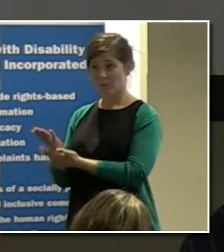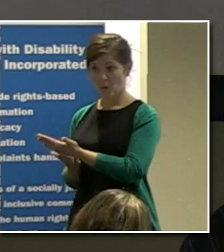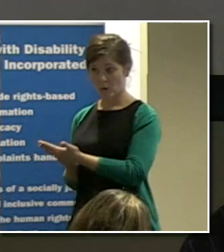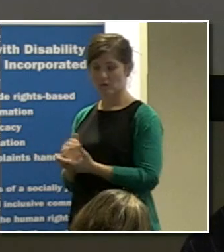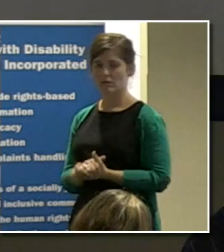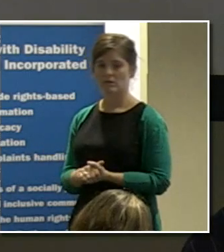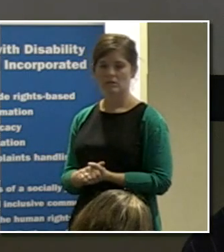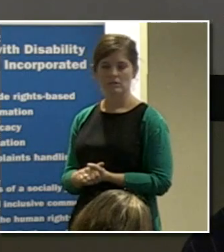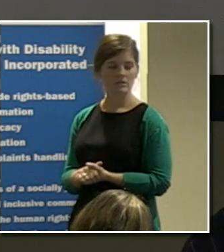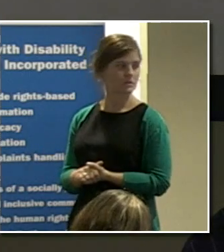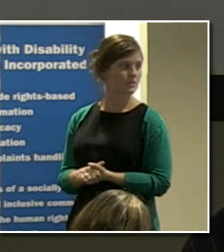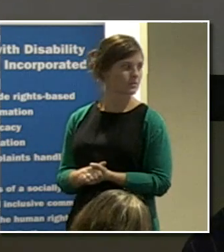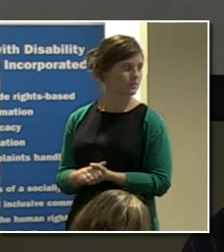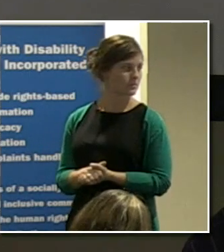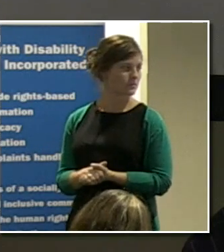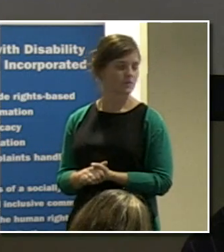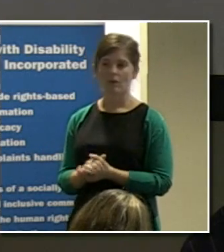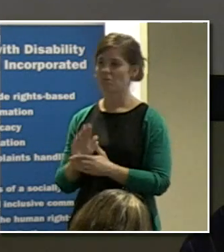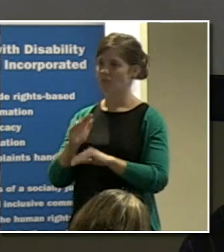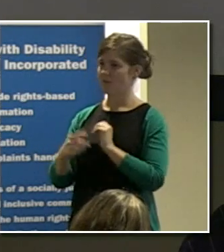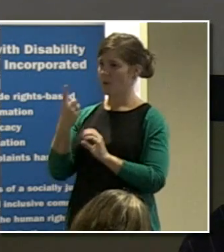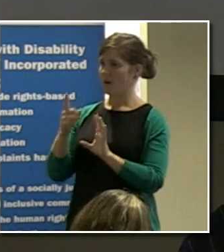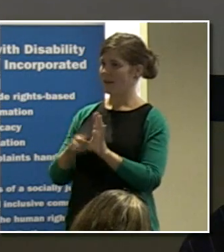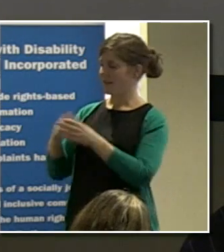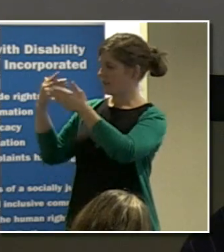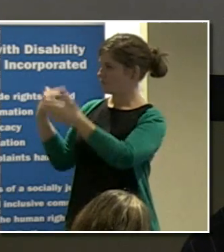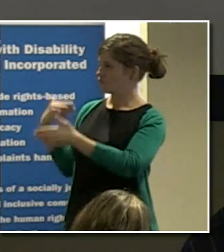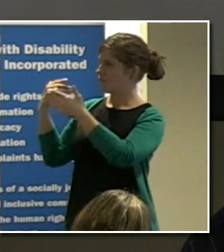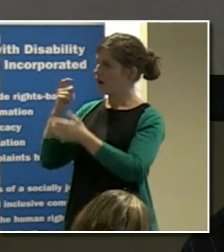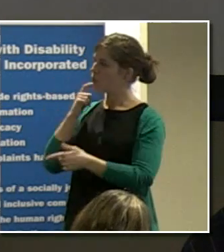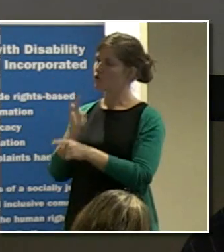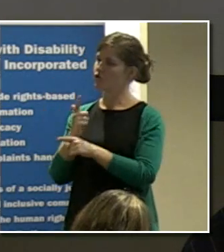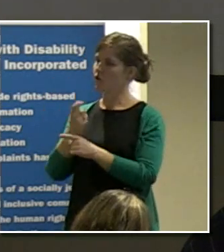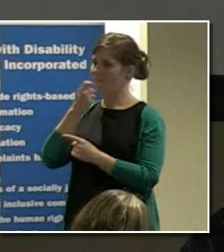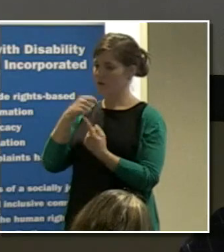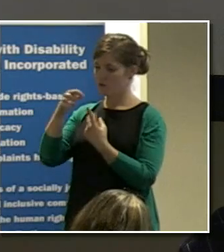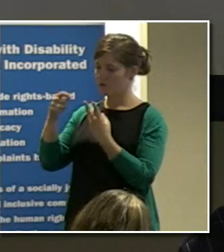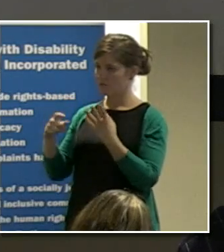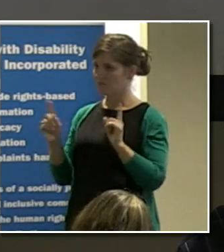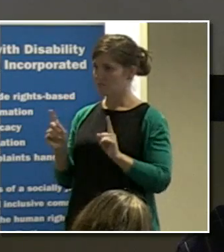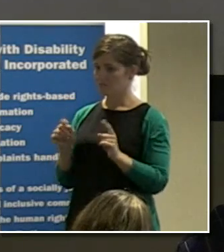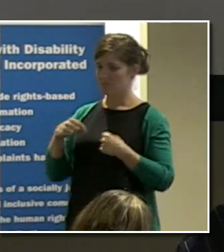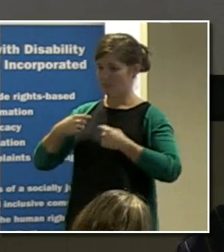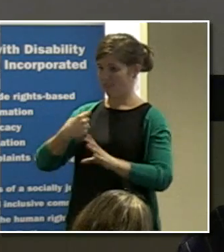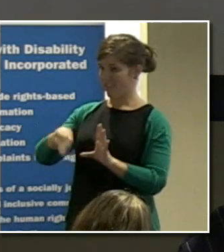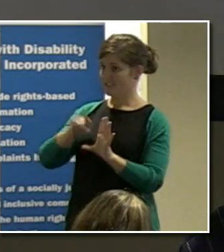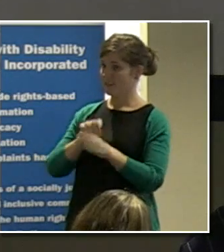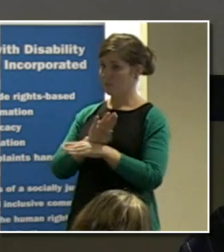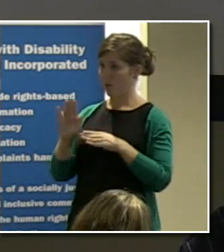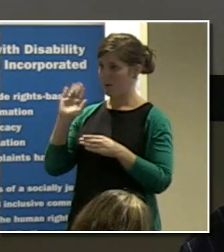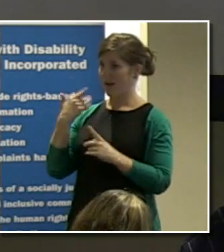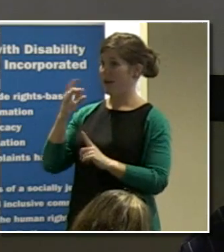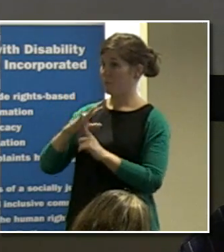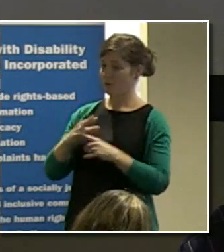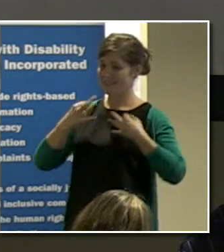So just to sort of cover the year, I want to make a few remarks. This year, the board has made some important decisions